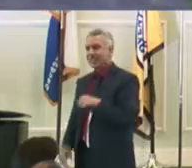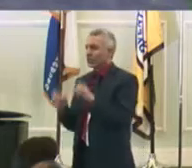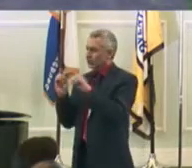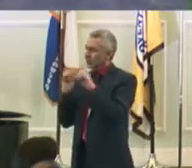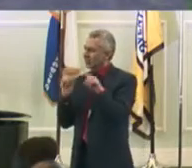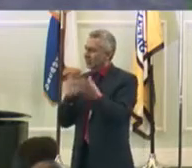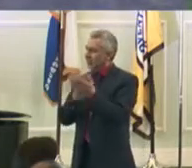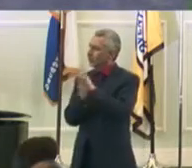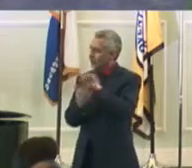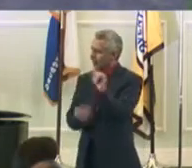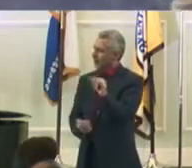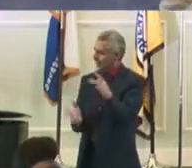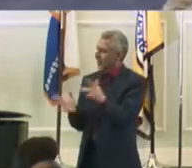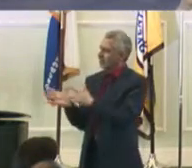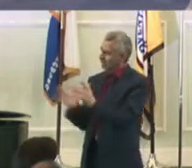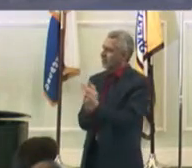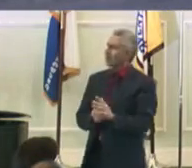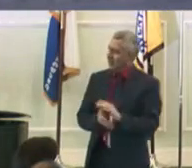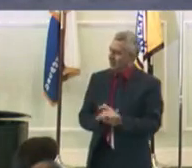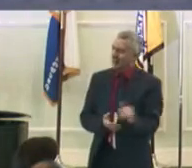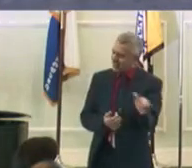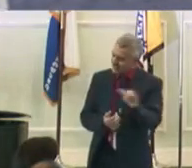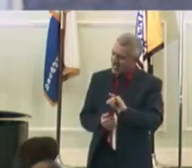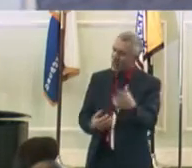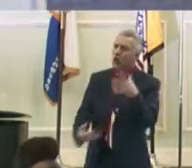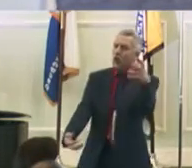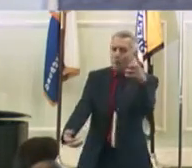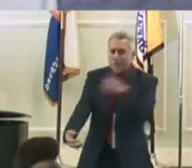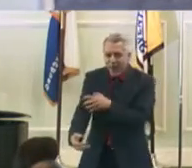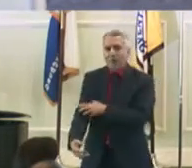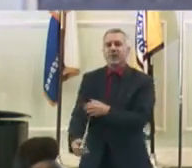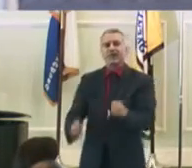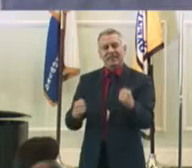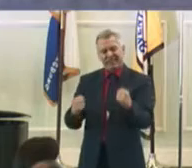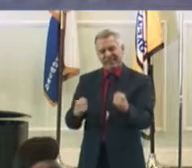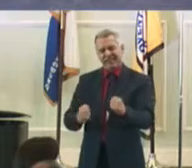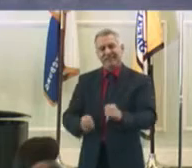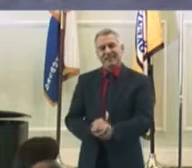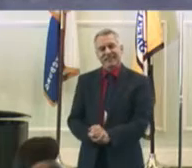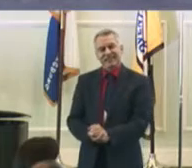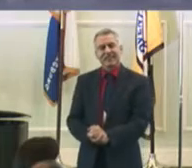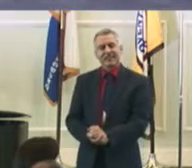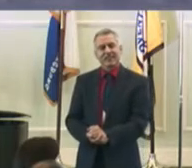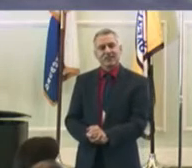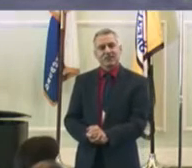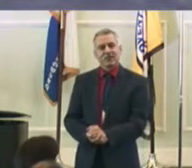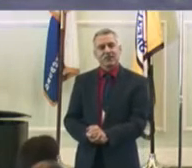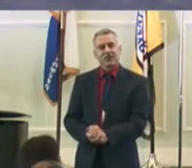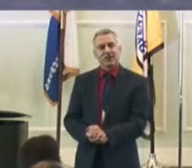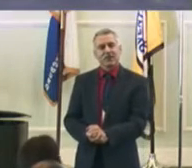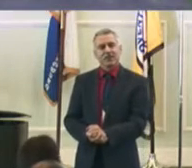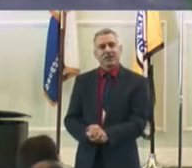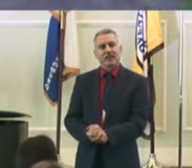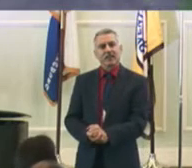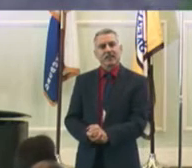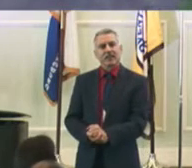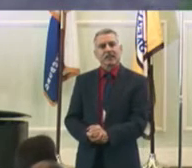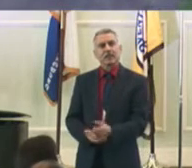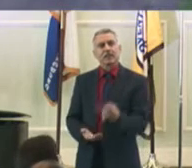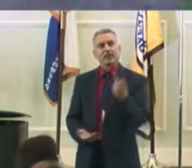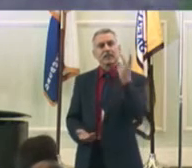heartfelt request, because it stunned me when I first read it. It stopped me in my tracks. The request of the disciple,